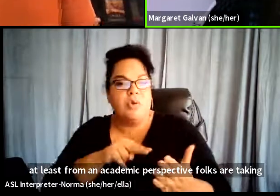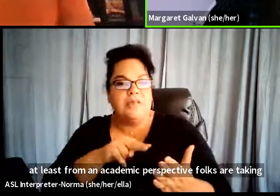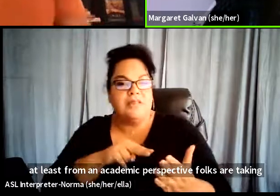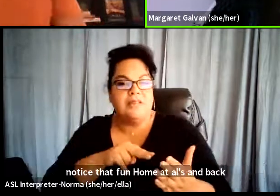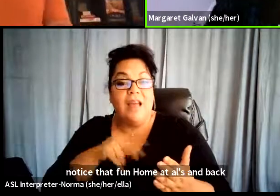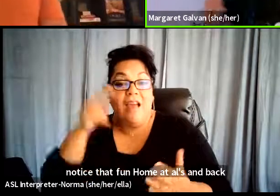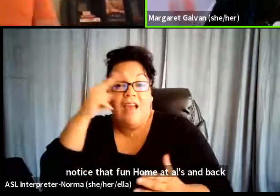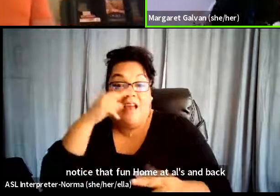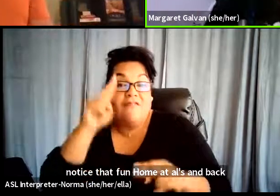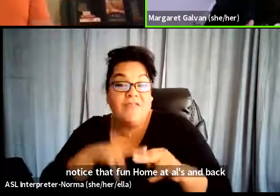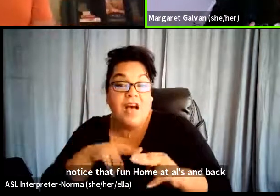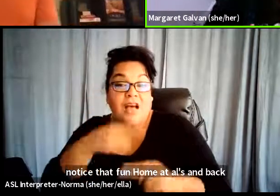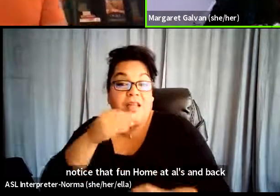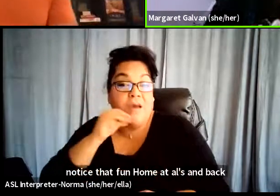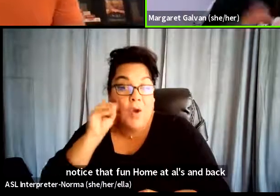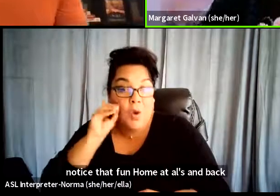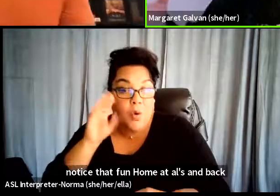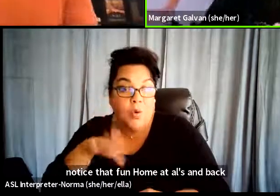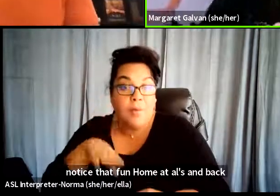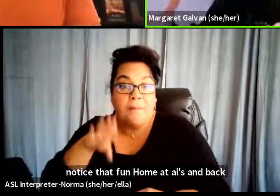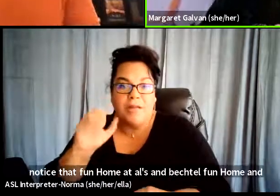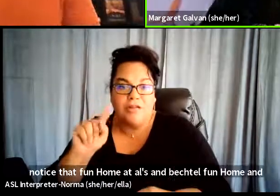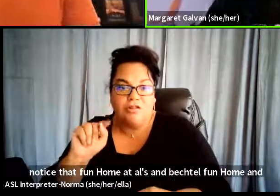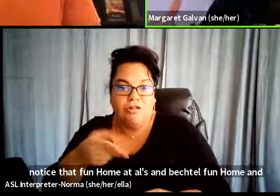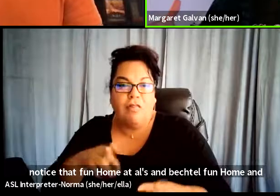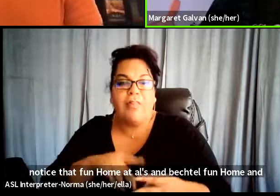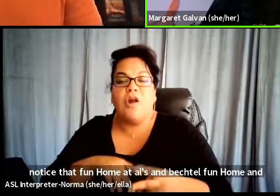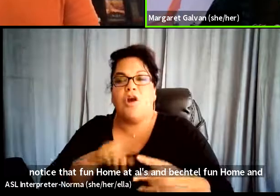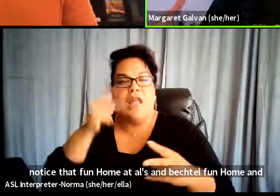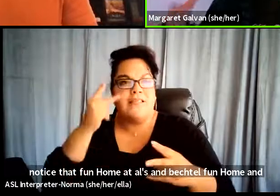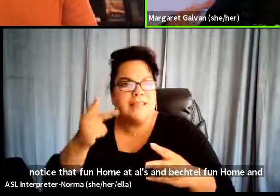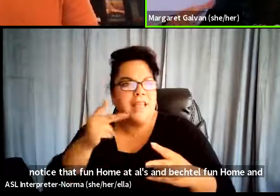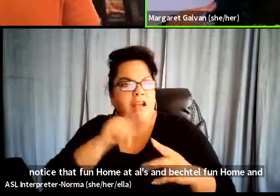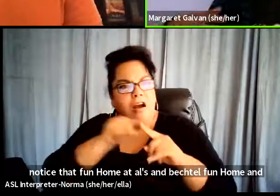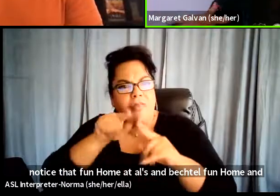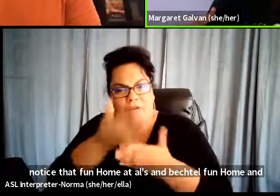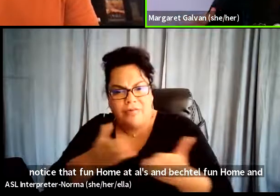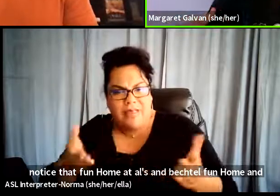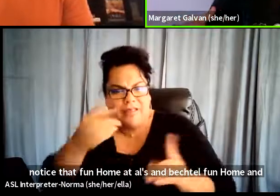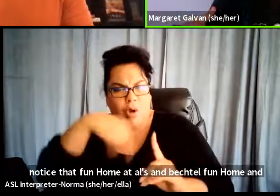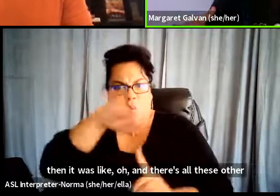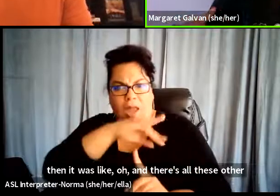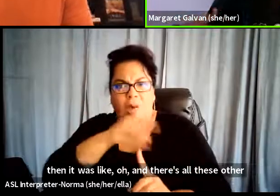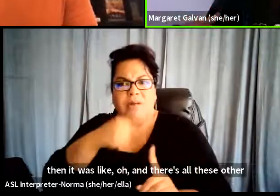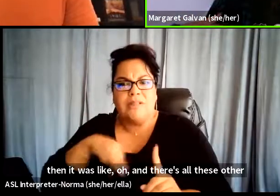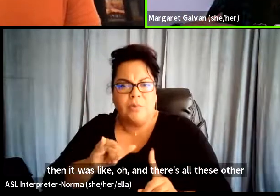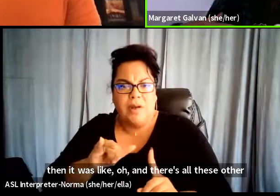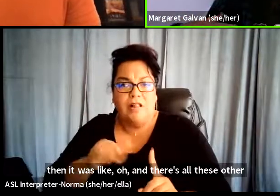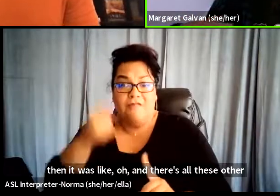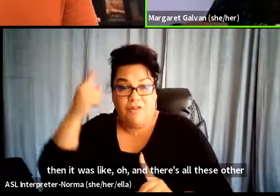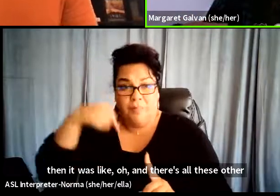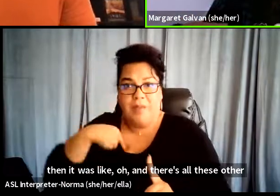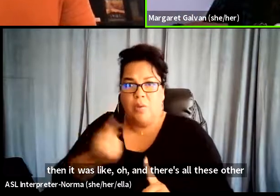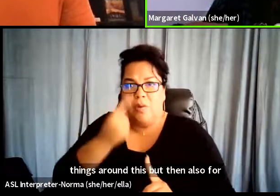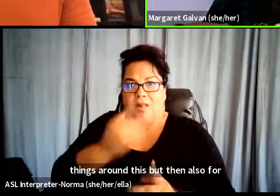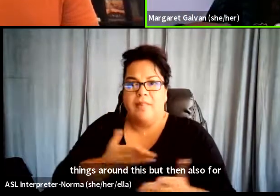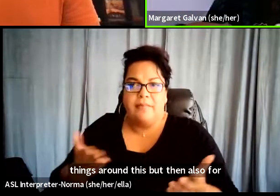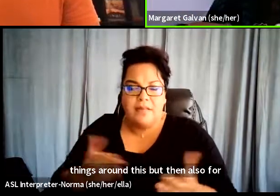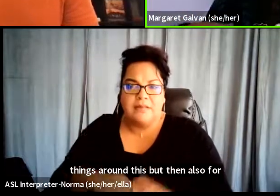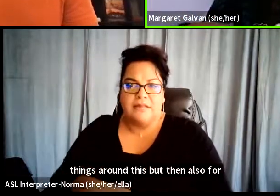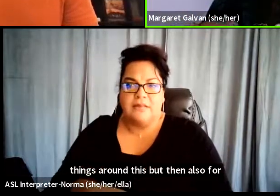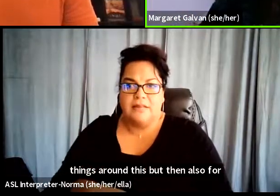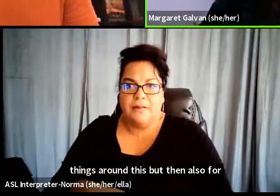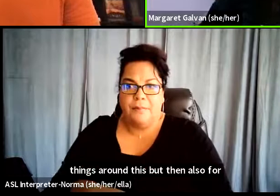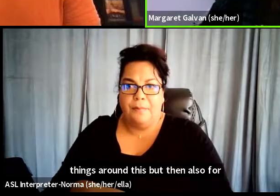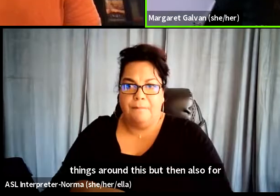Alison Bechdel's fun home. And then it was like, oh, and there's all these other things around this, but then also for me, one of the things I've been sort of, uh,